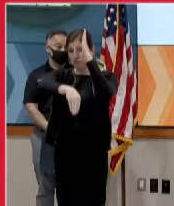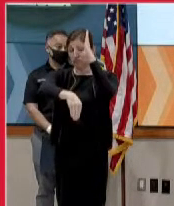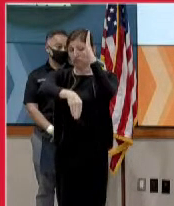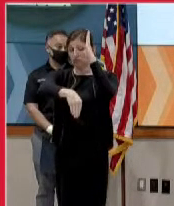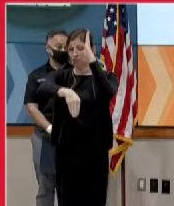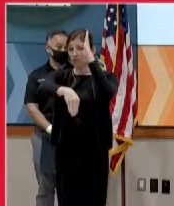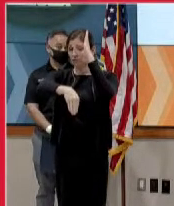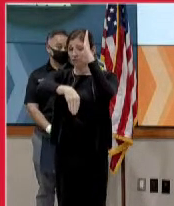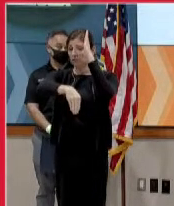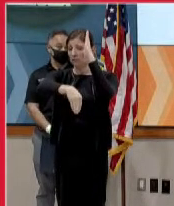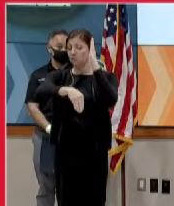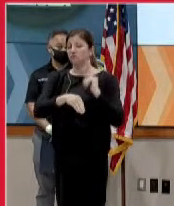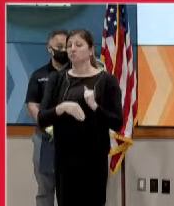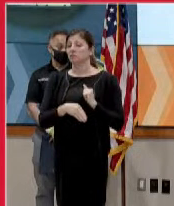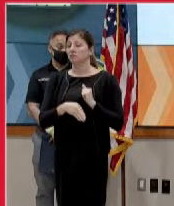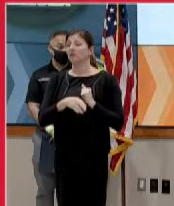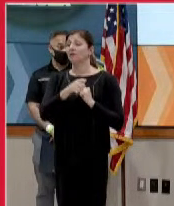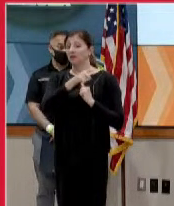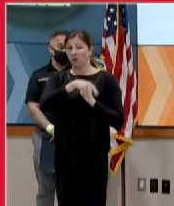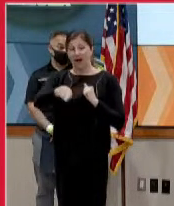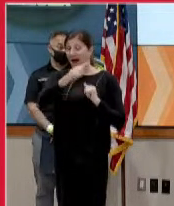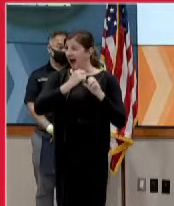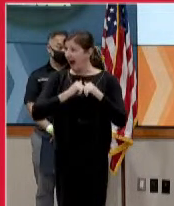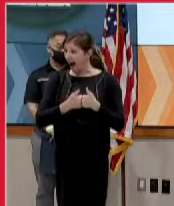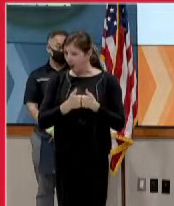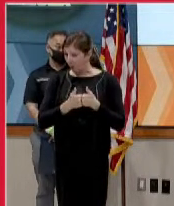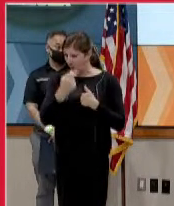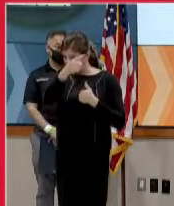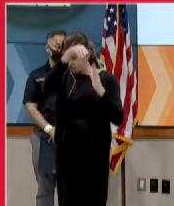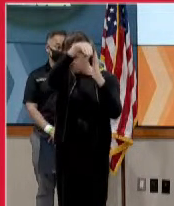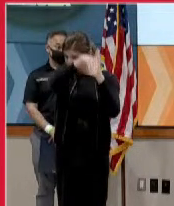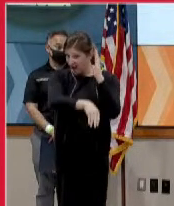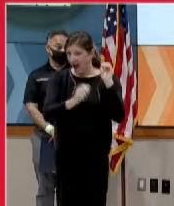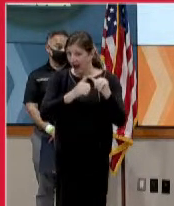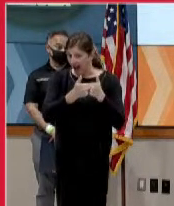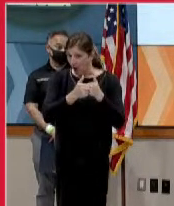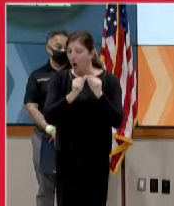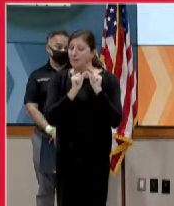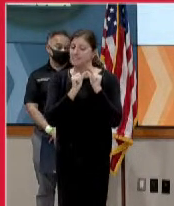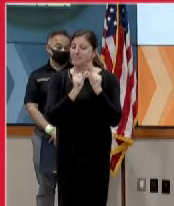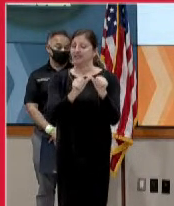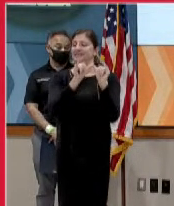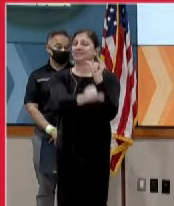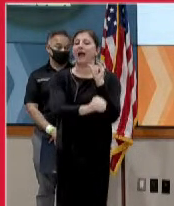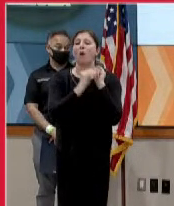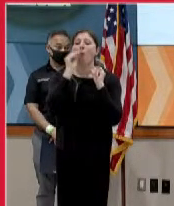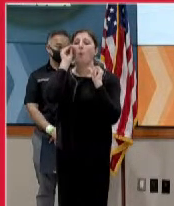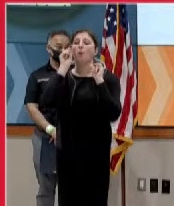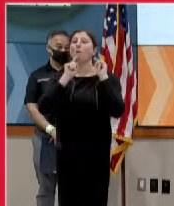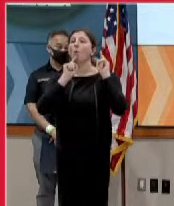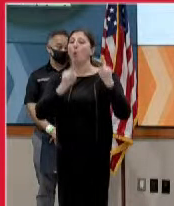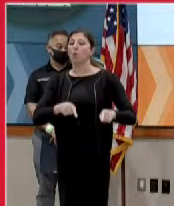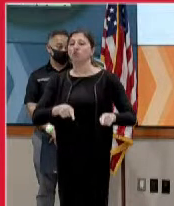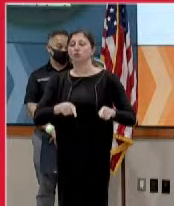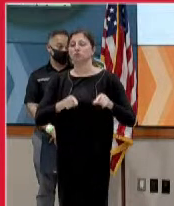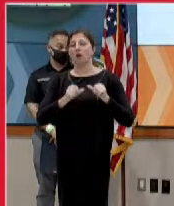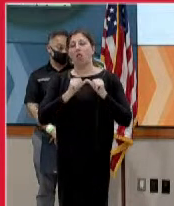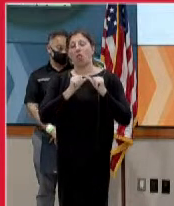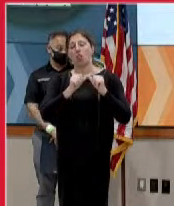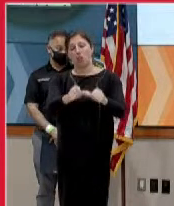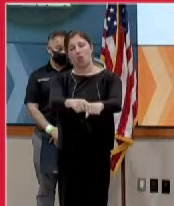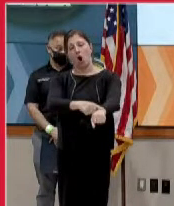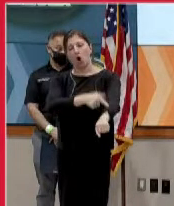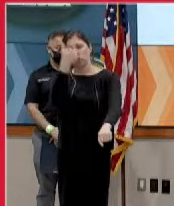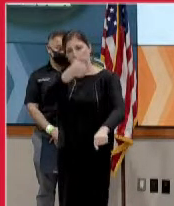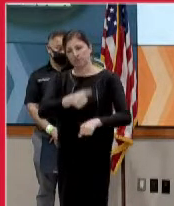is consistently that they kept their stay home for longer. And so,